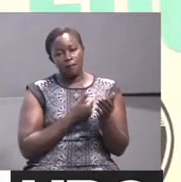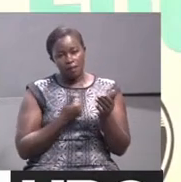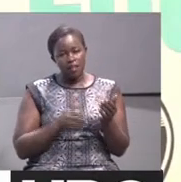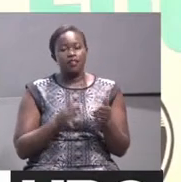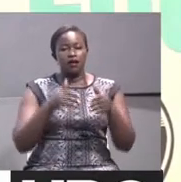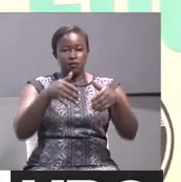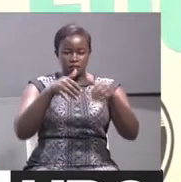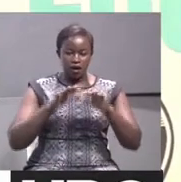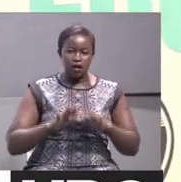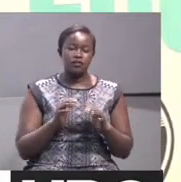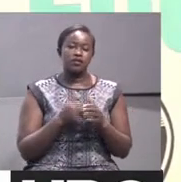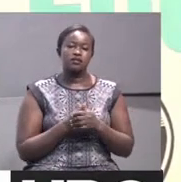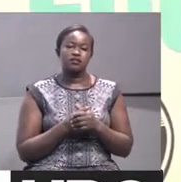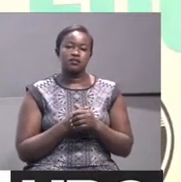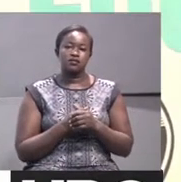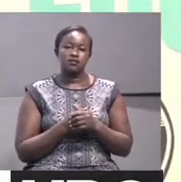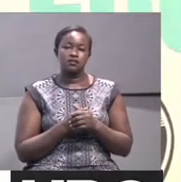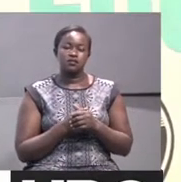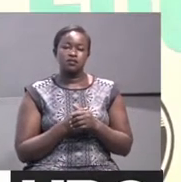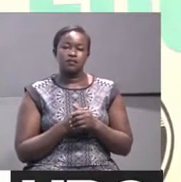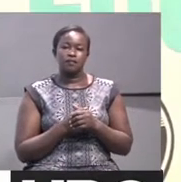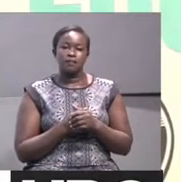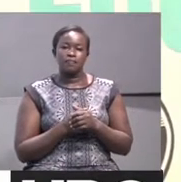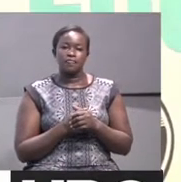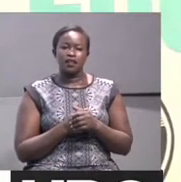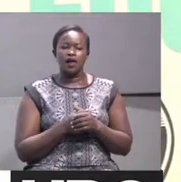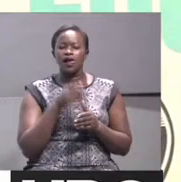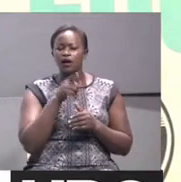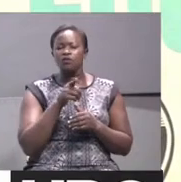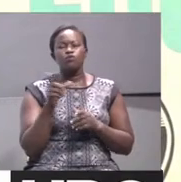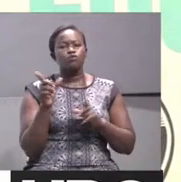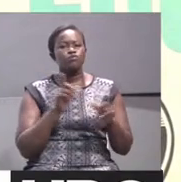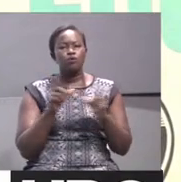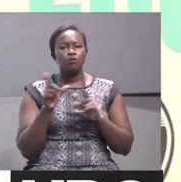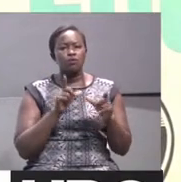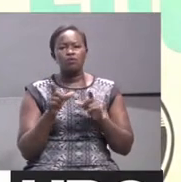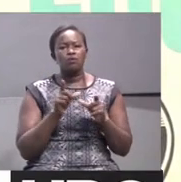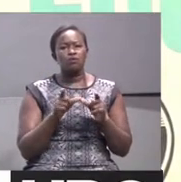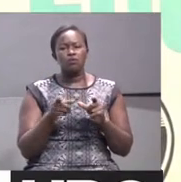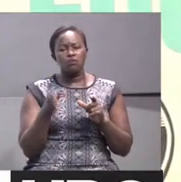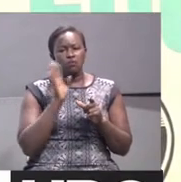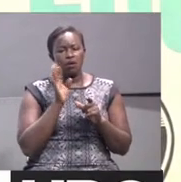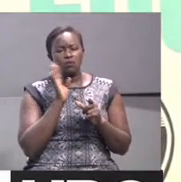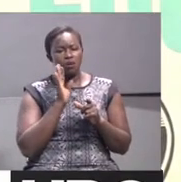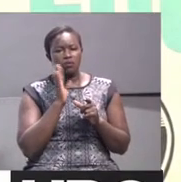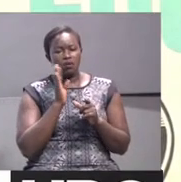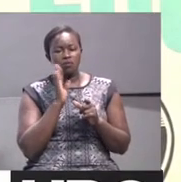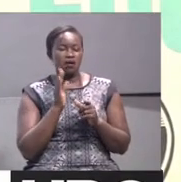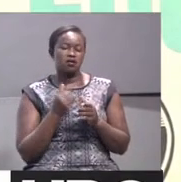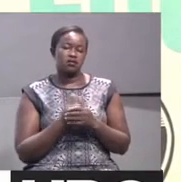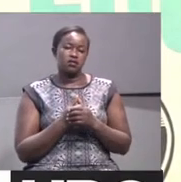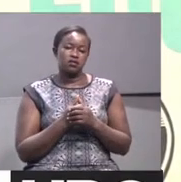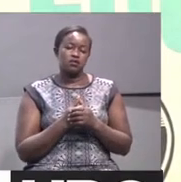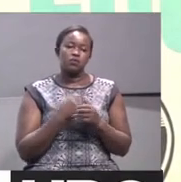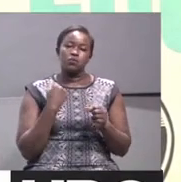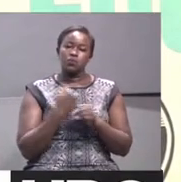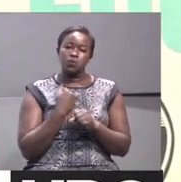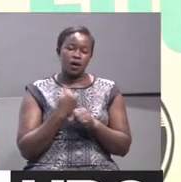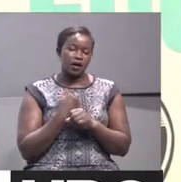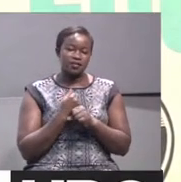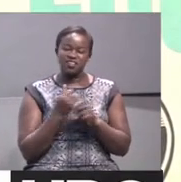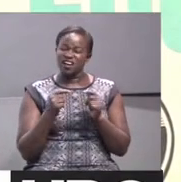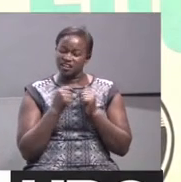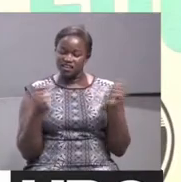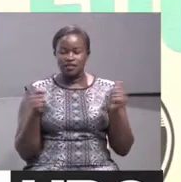So that local propaganda actually worked on against